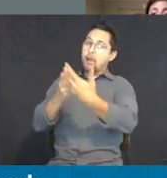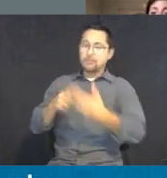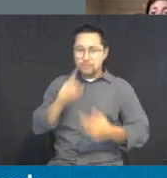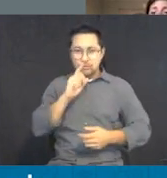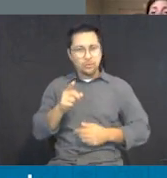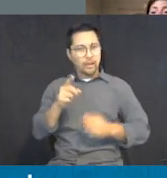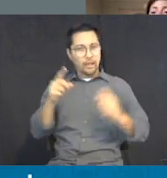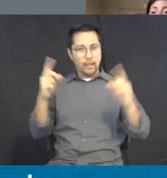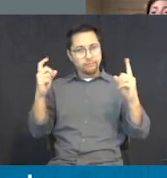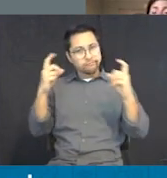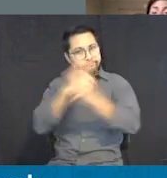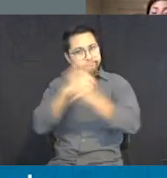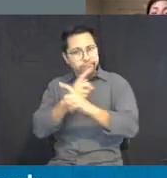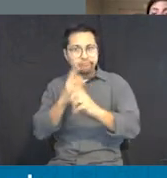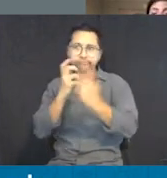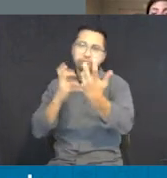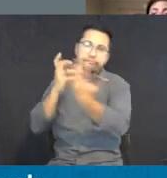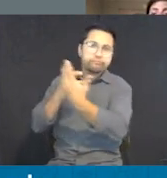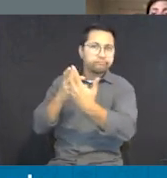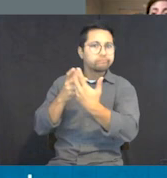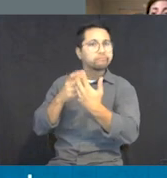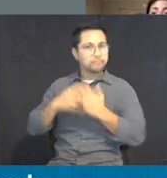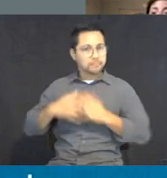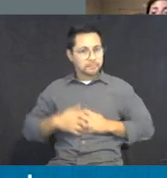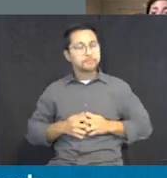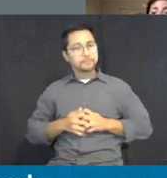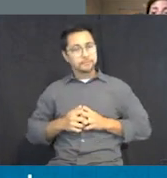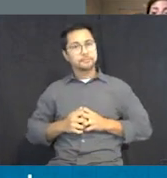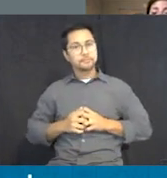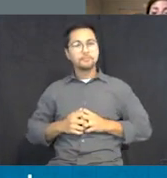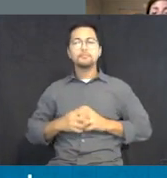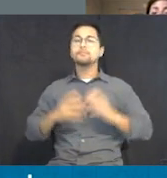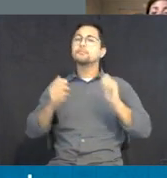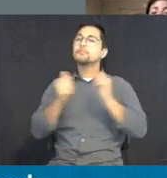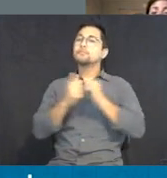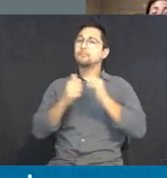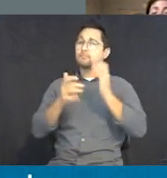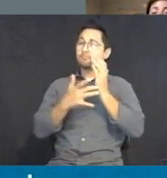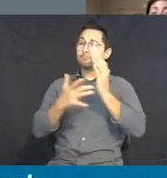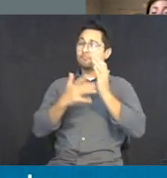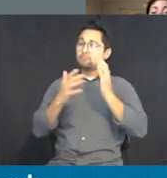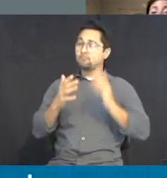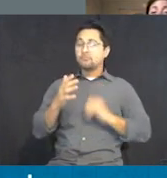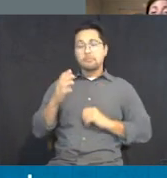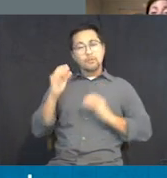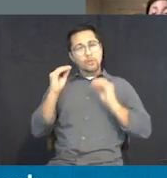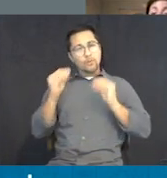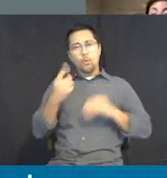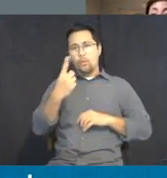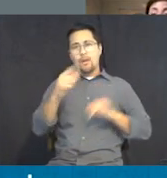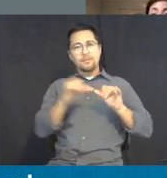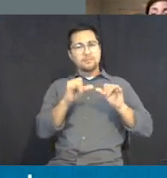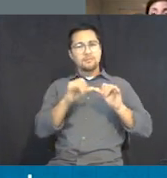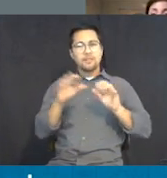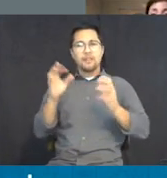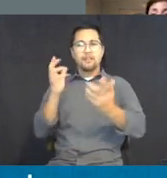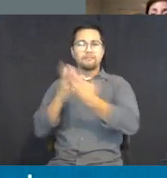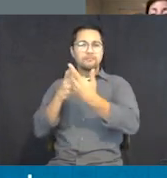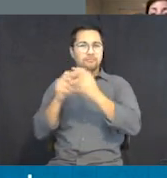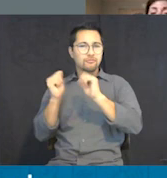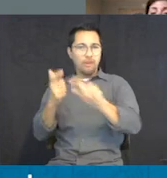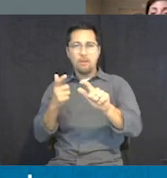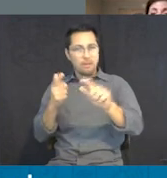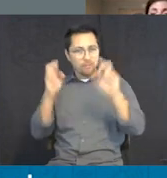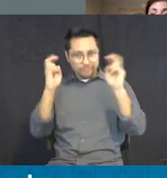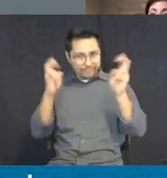driven versus device driven. So really looking at what are those specific outcomes to that individual?